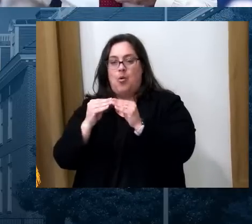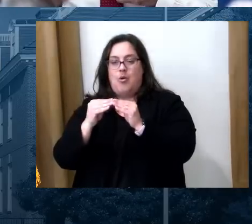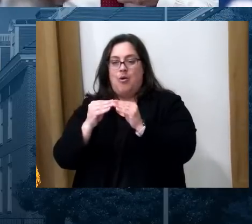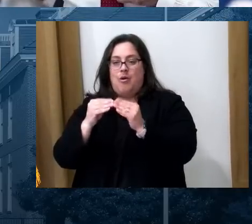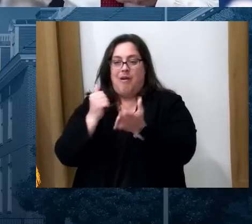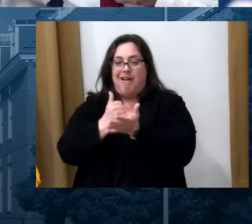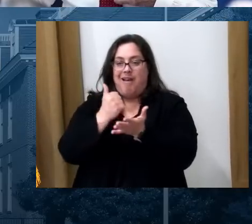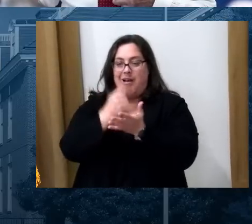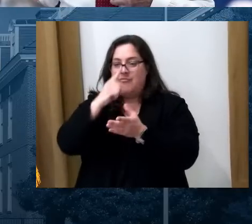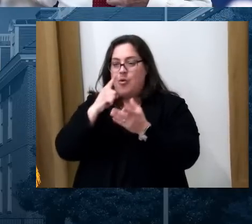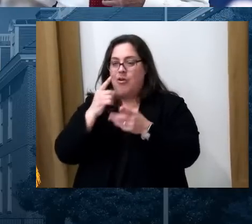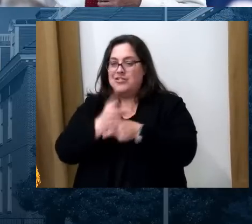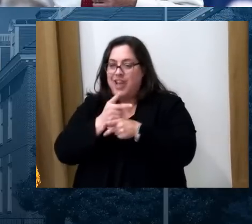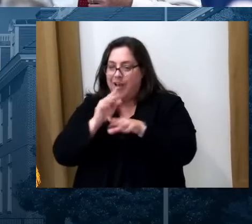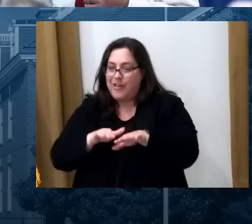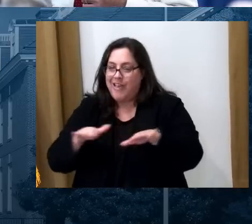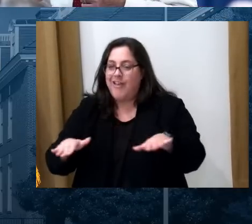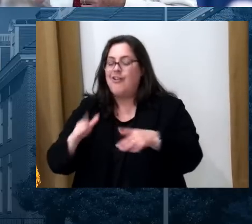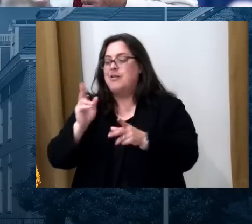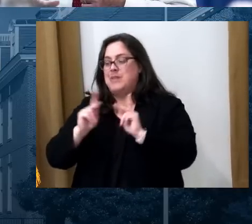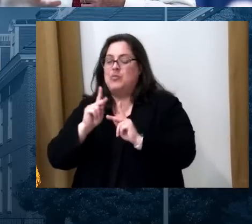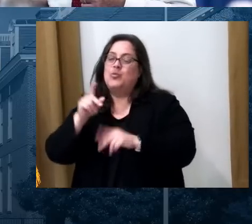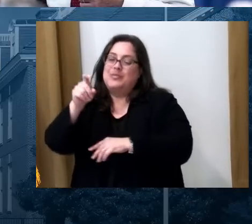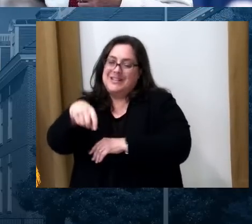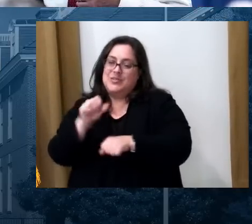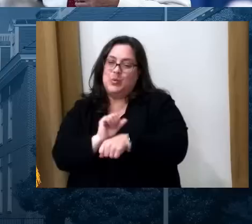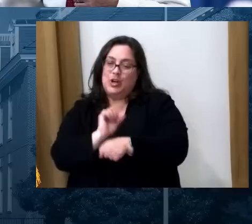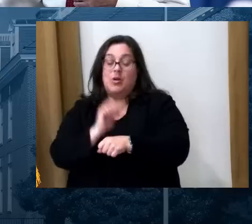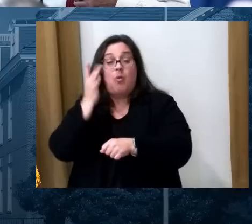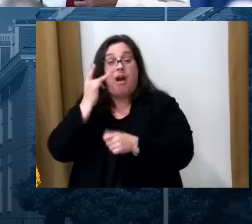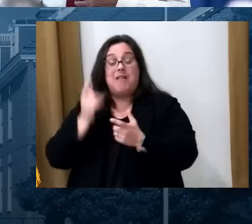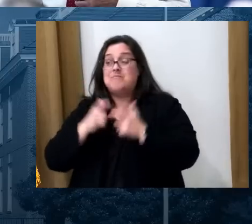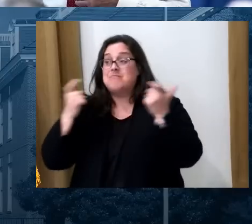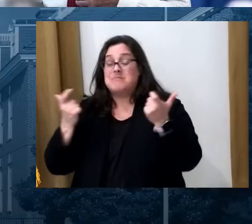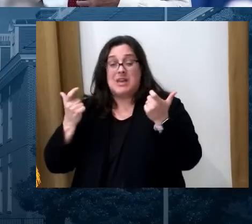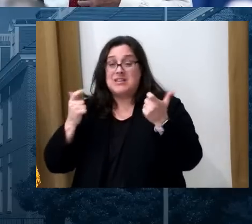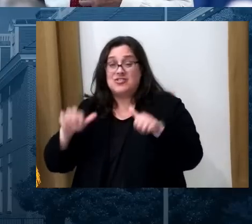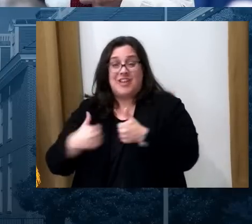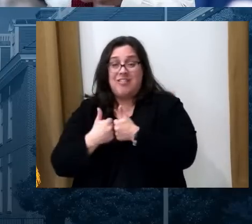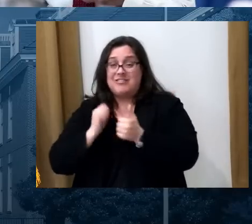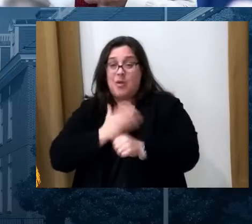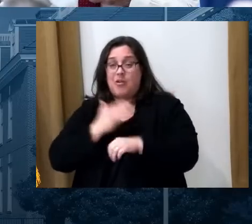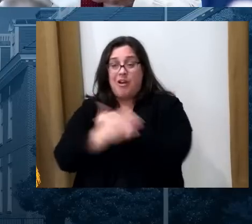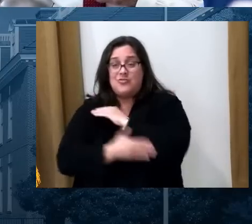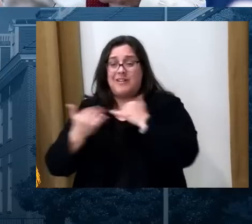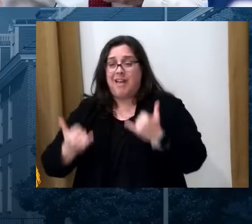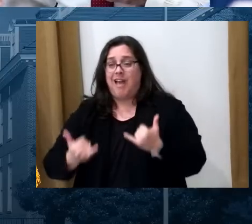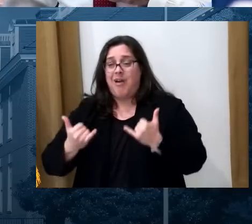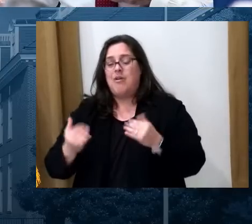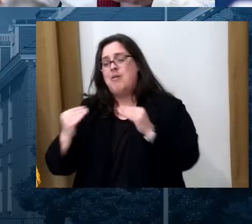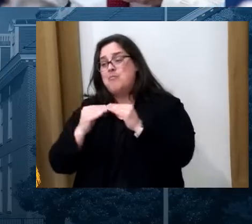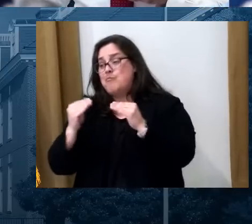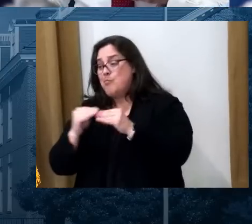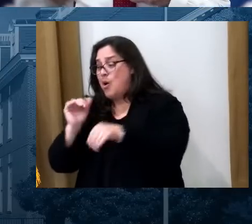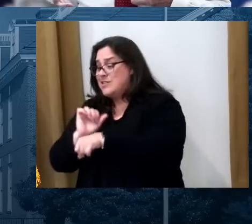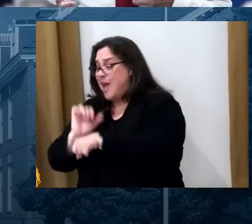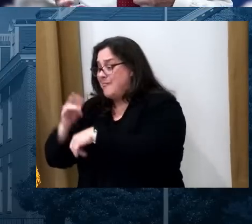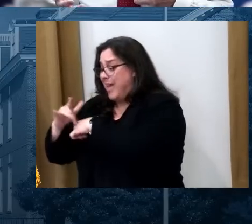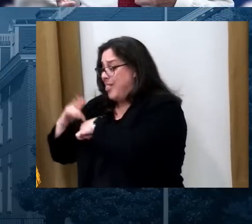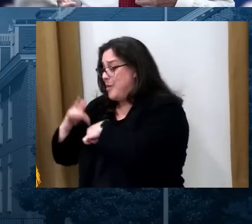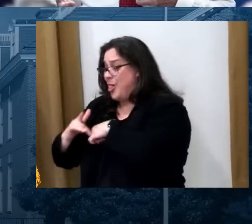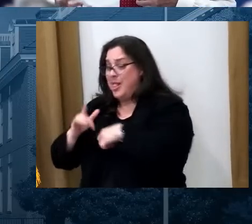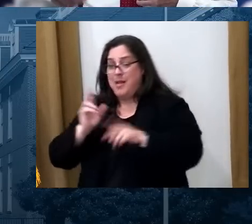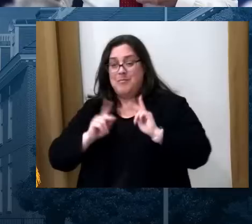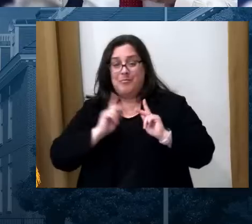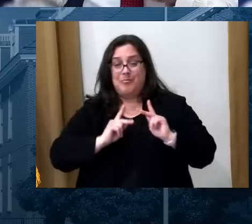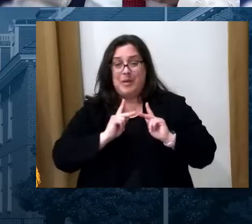childcare for folks that need to go to work. Because the biggest problem in our economy right now is we've got more job openings than people